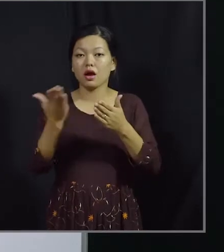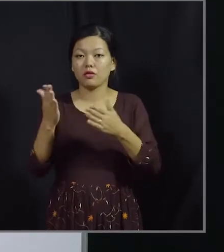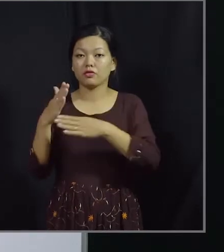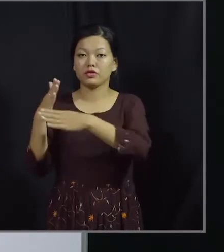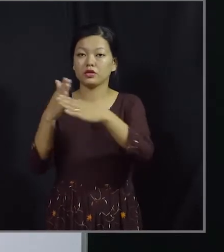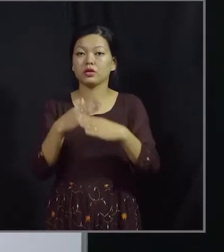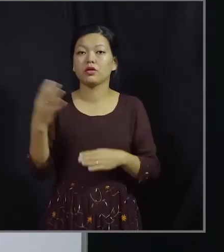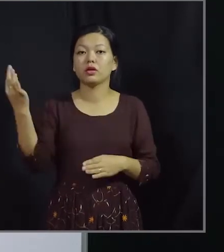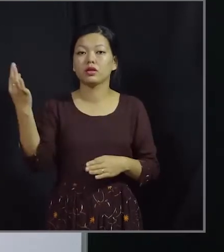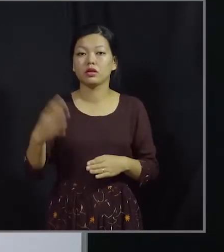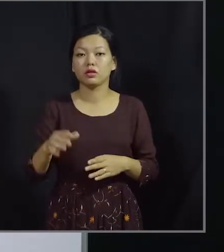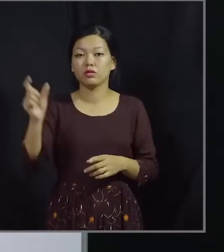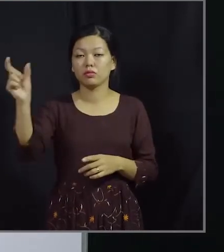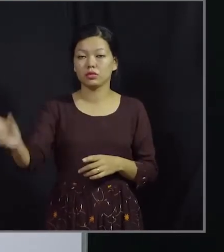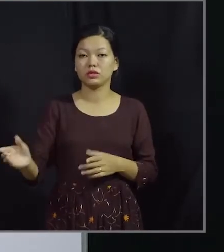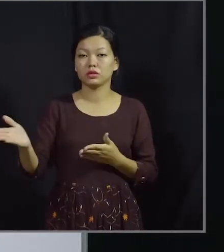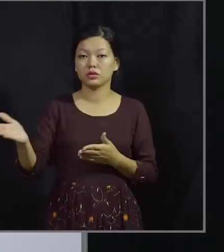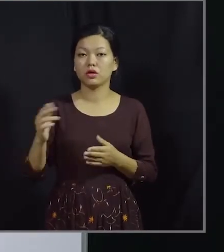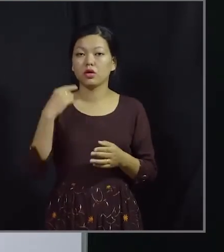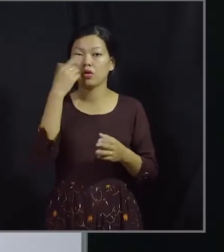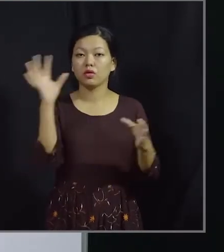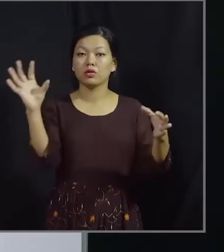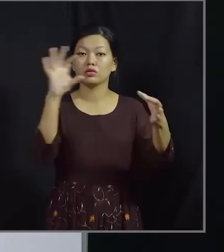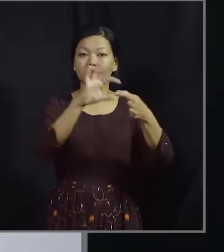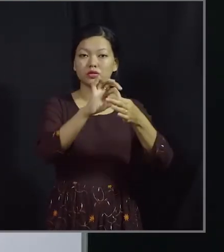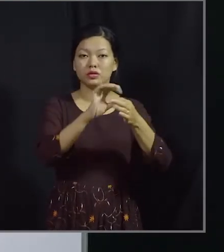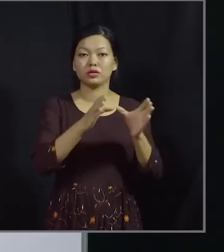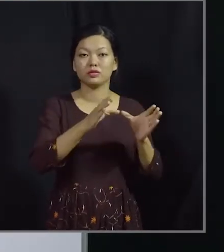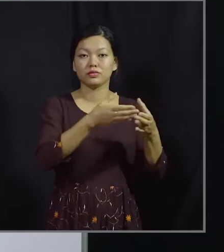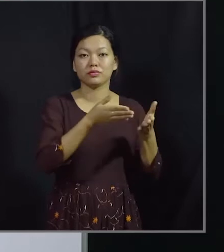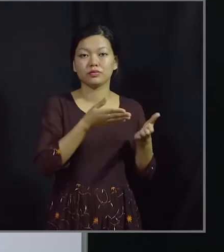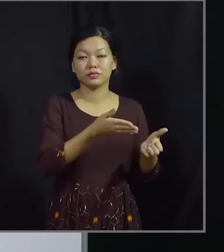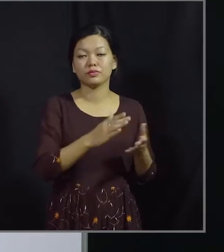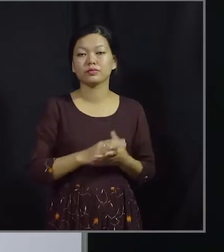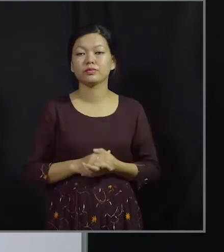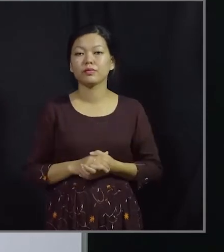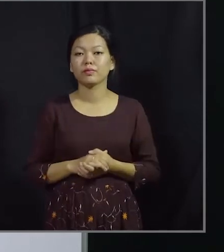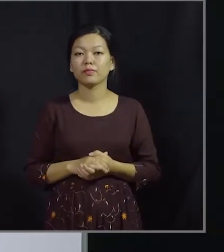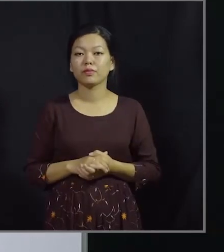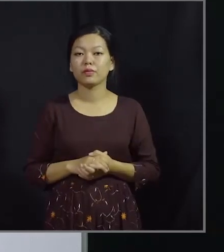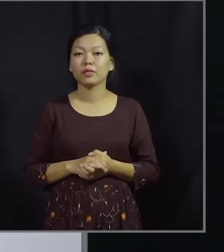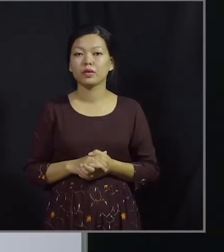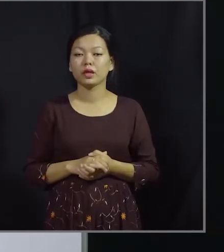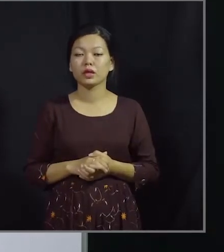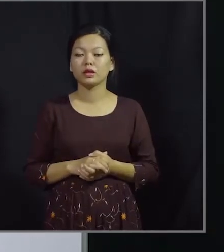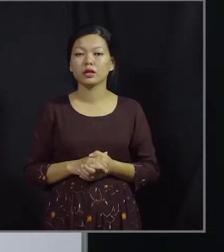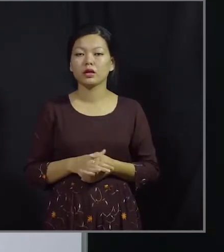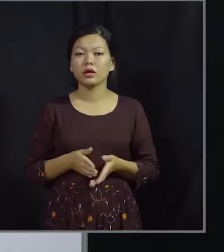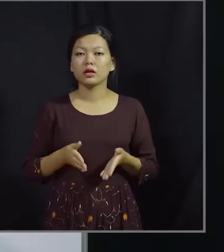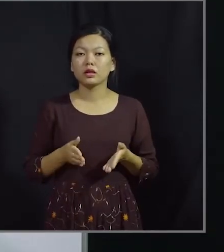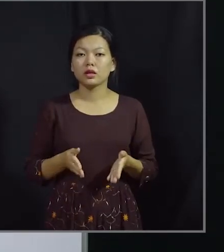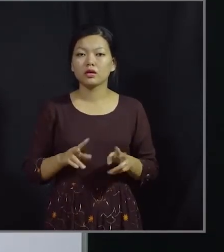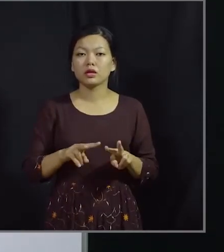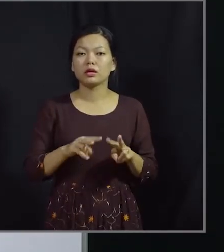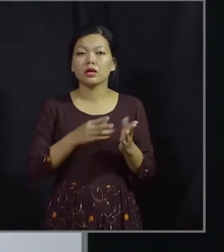partner. That is, the partner who is interested in their firm and admitted. So, it is a difference